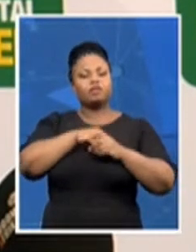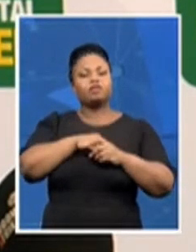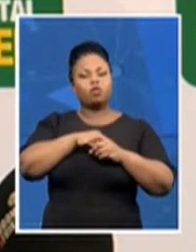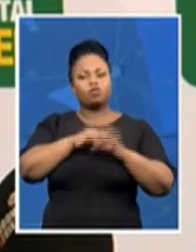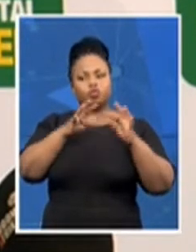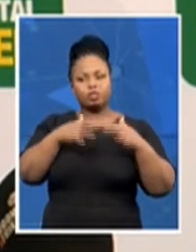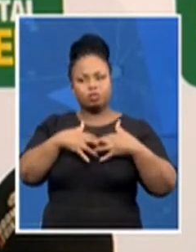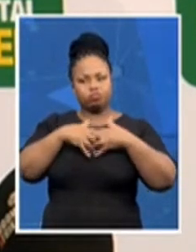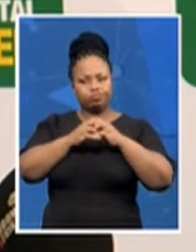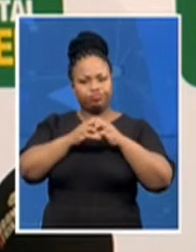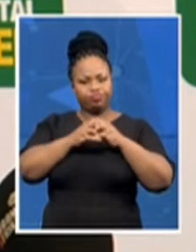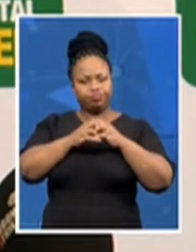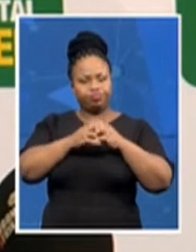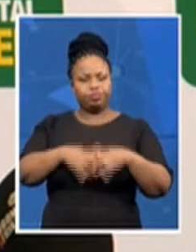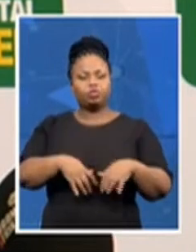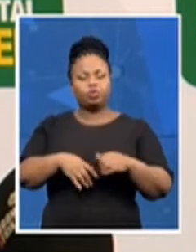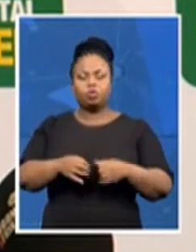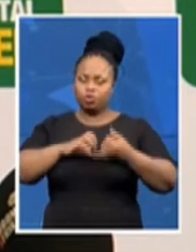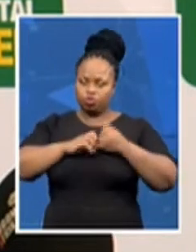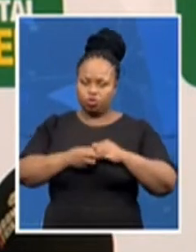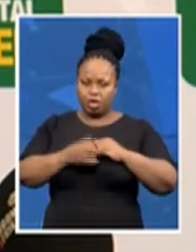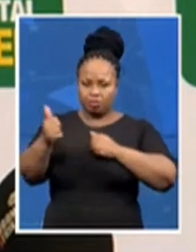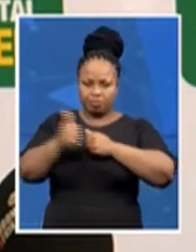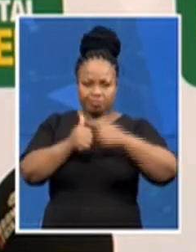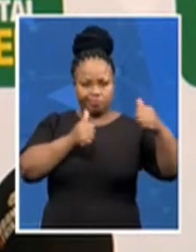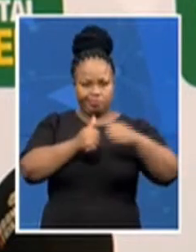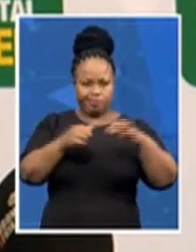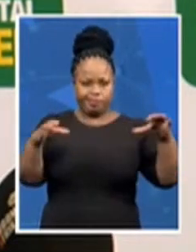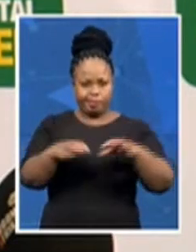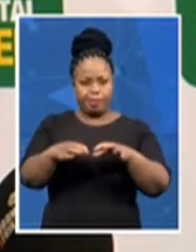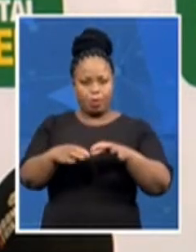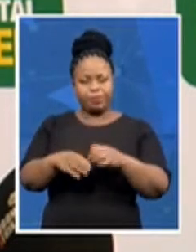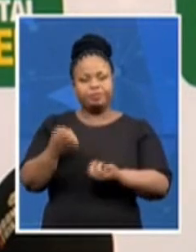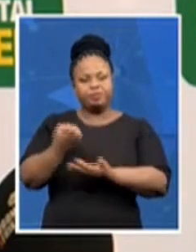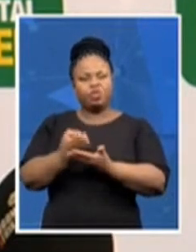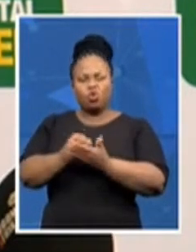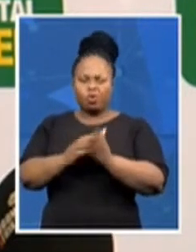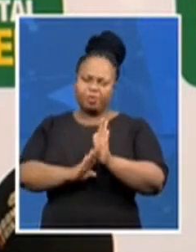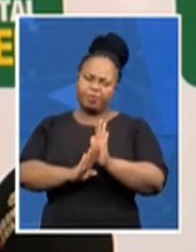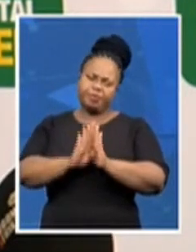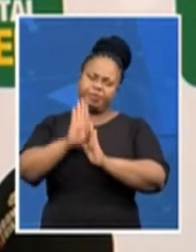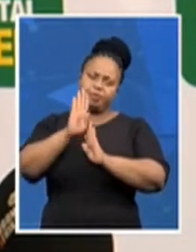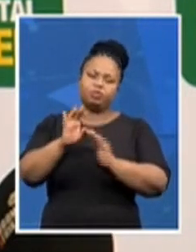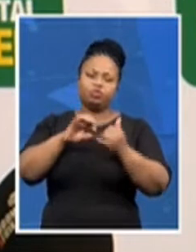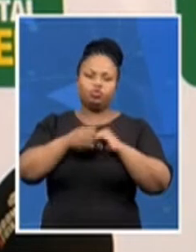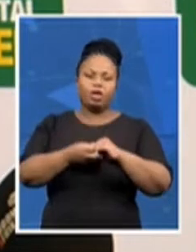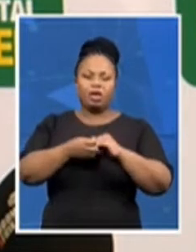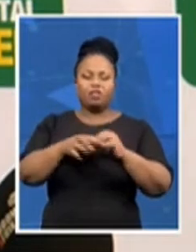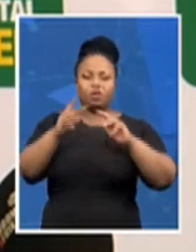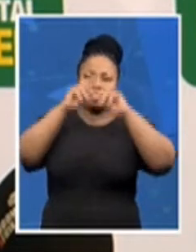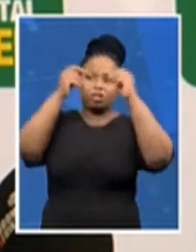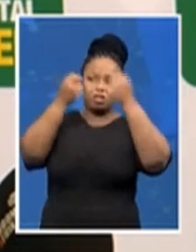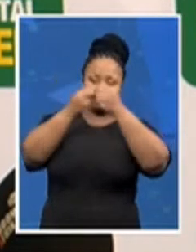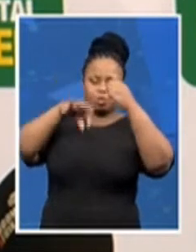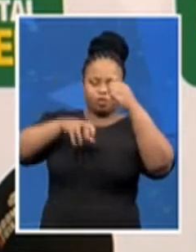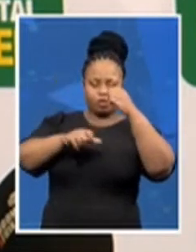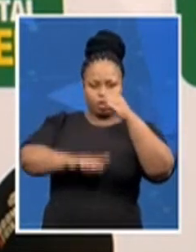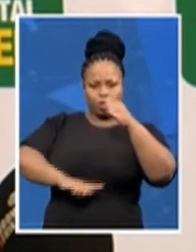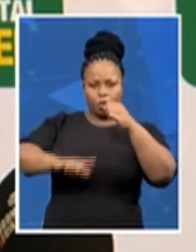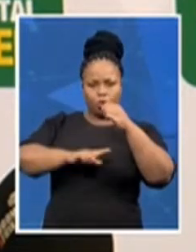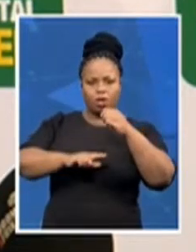in recovering the economy with all organs of the state and stakeholders working